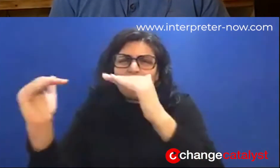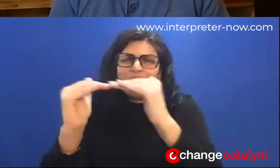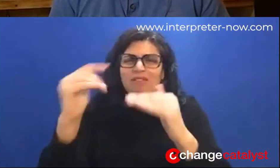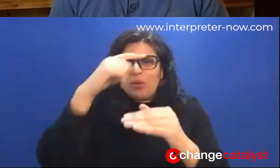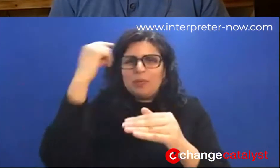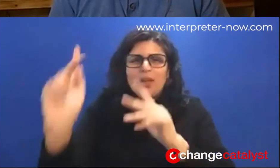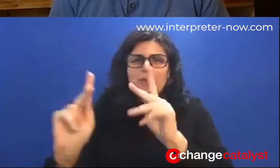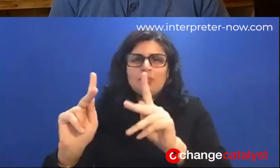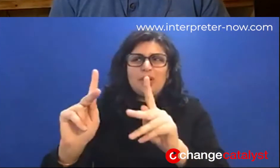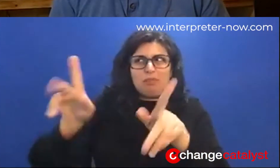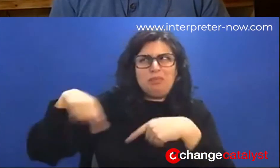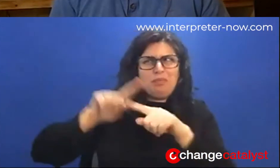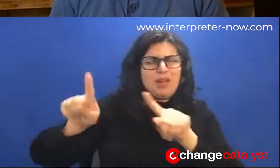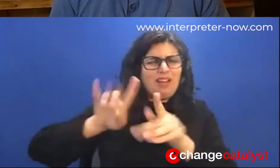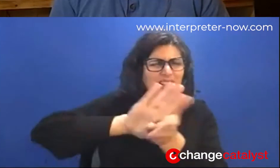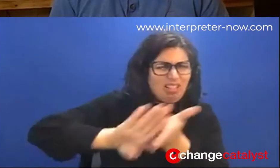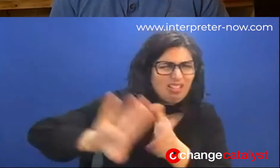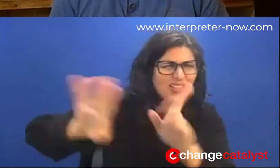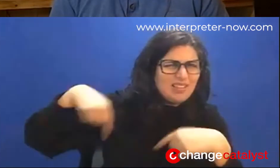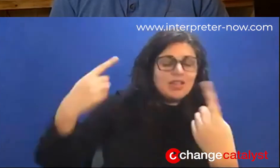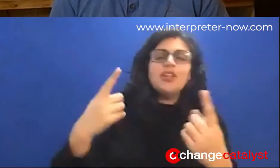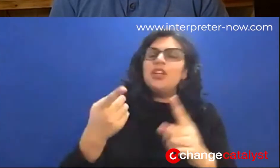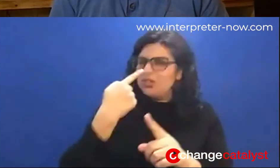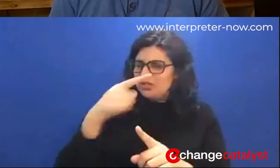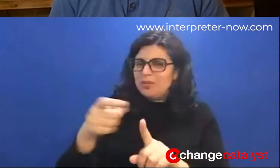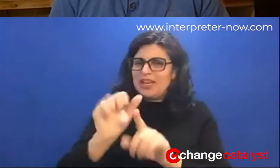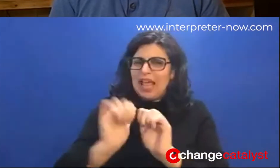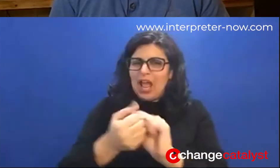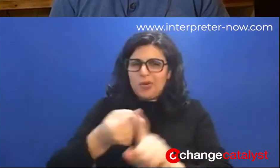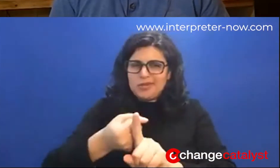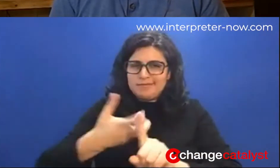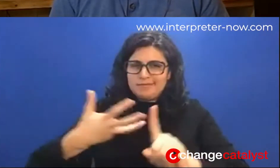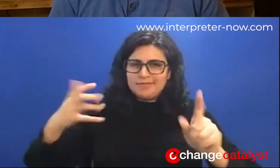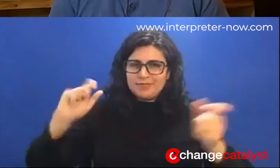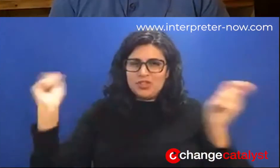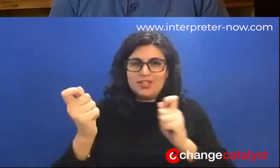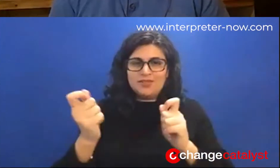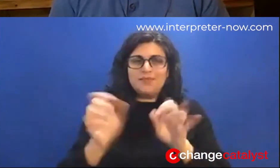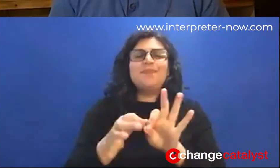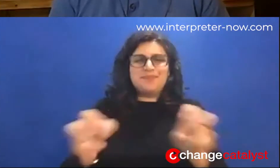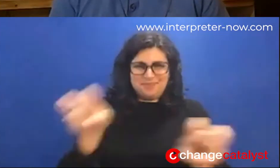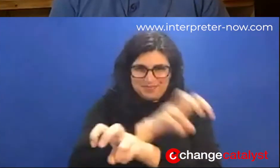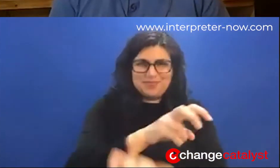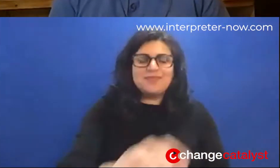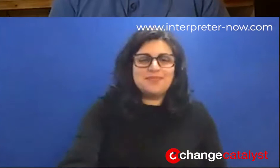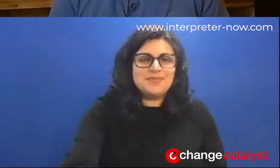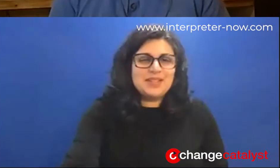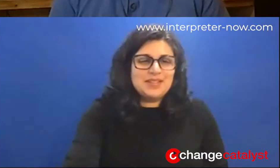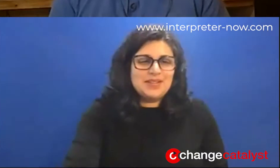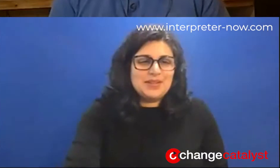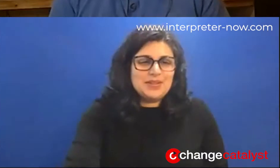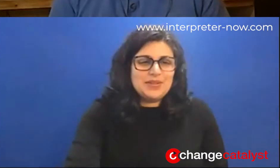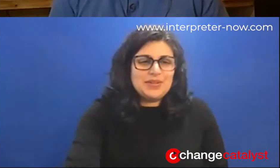So anyway, if you could talk a little bit about how do we change that piece? Yeah. Well,